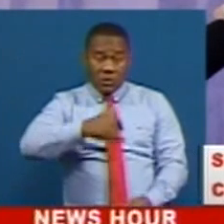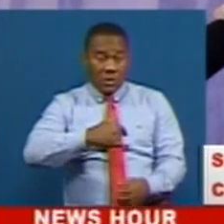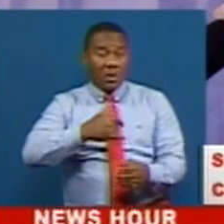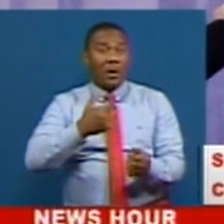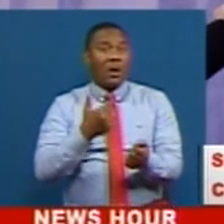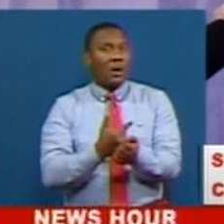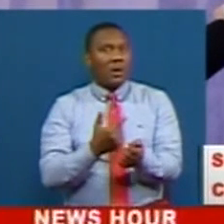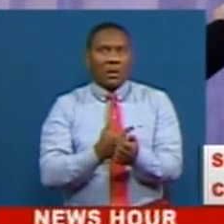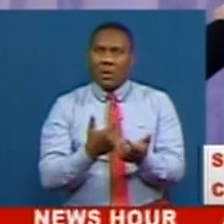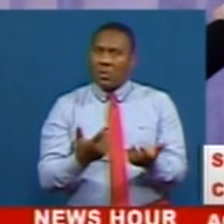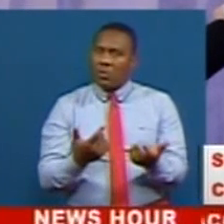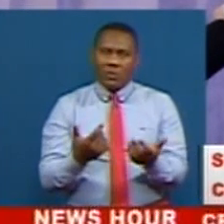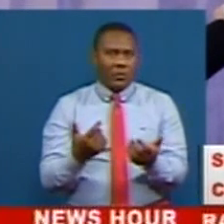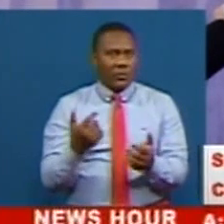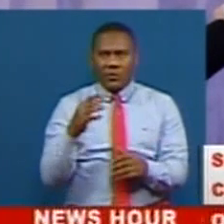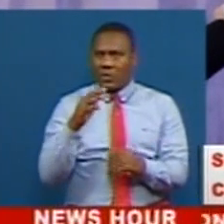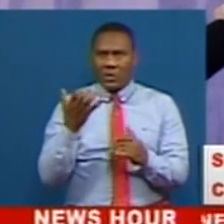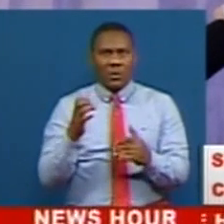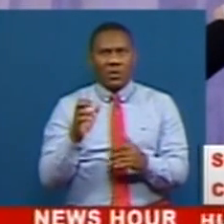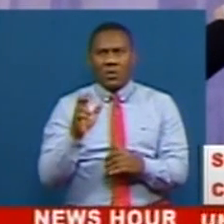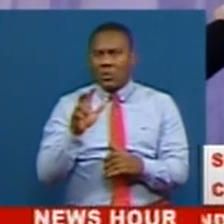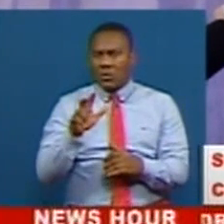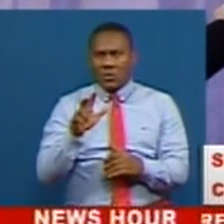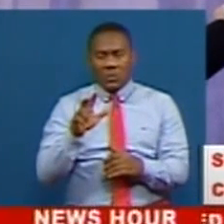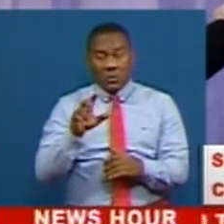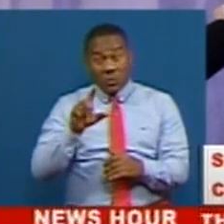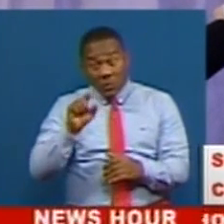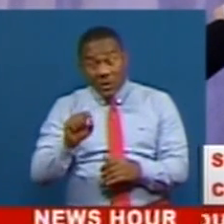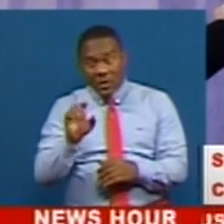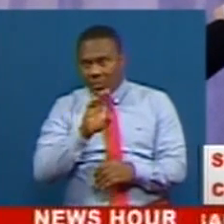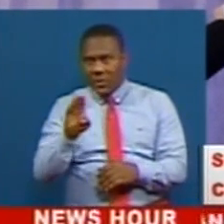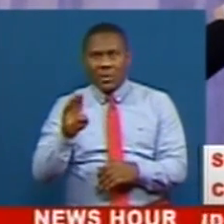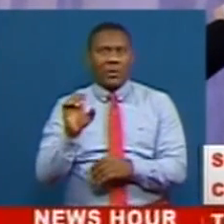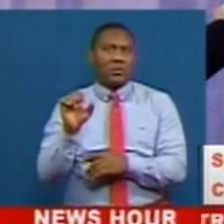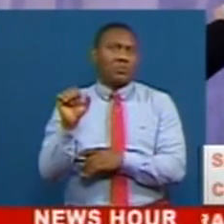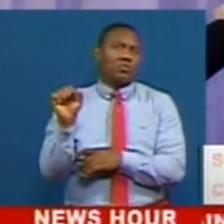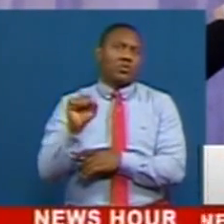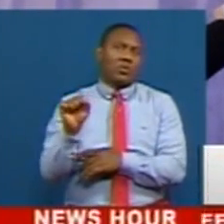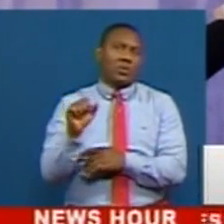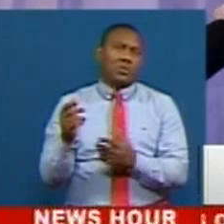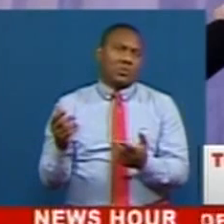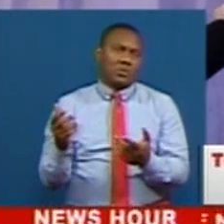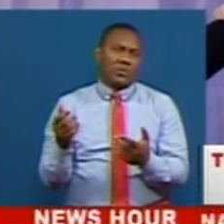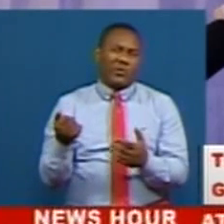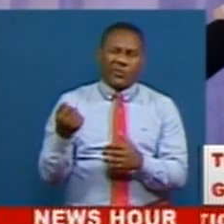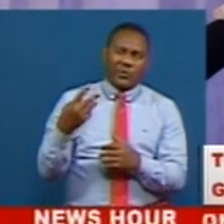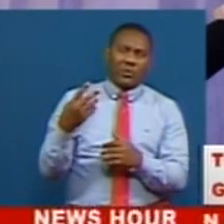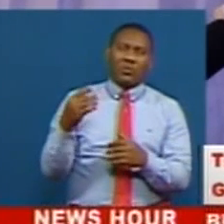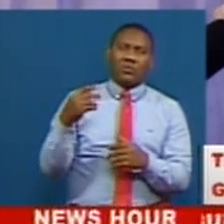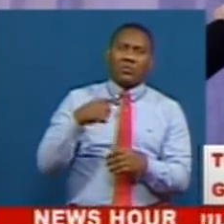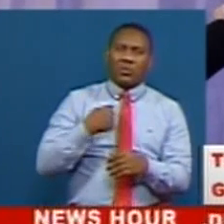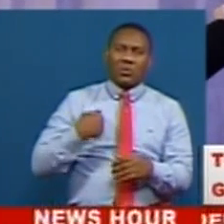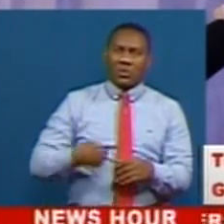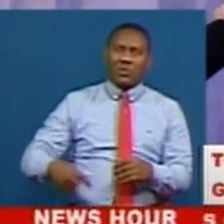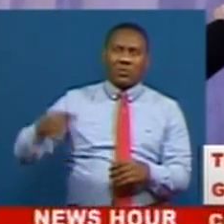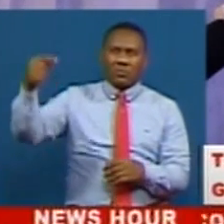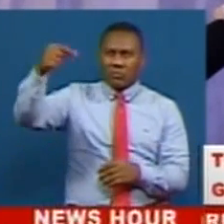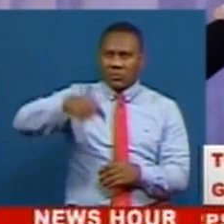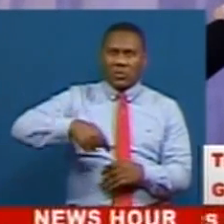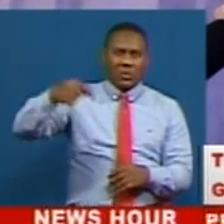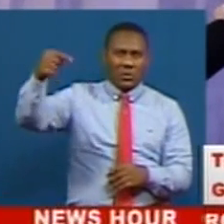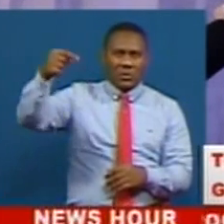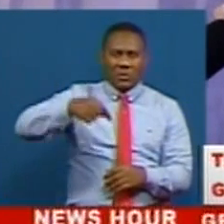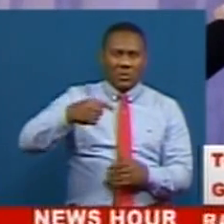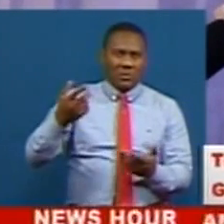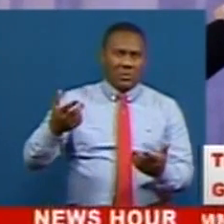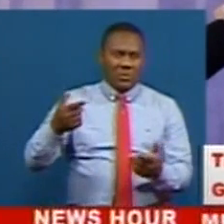than $20 billion in Africa. Unfortunately, only a small number of Chinese tourists came to Ghana, and only a